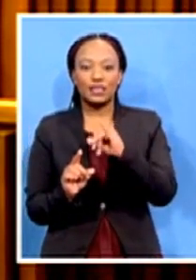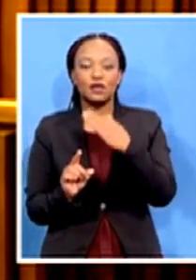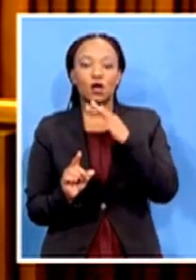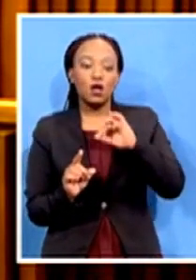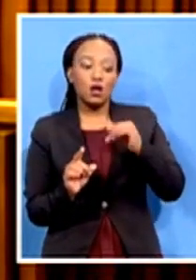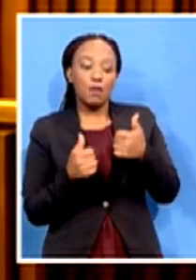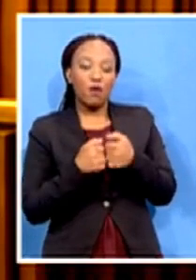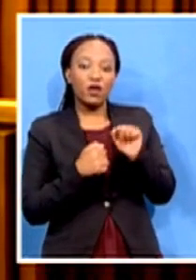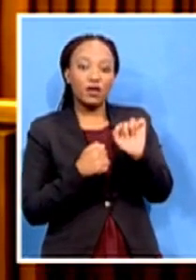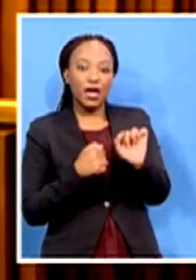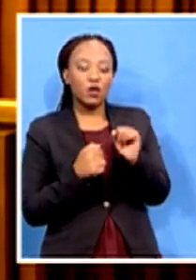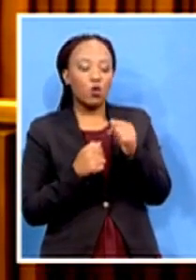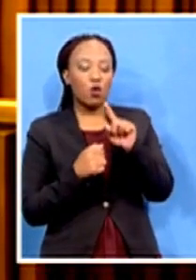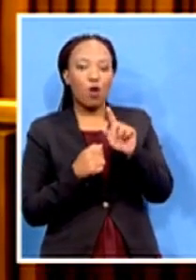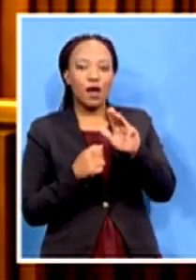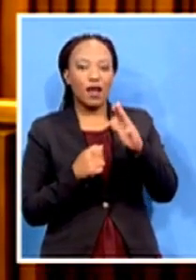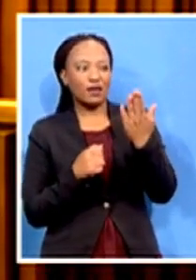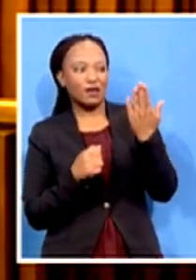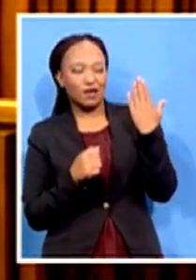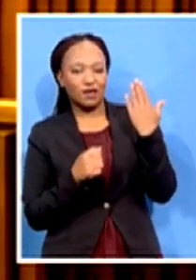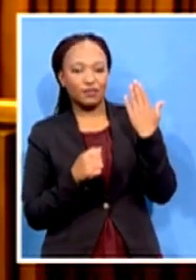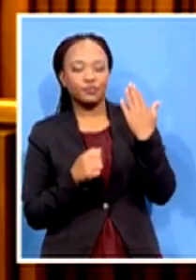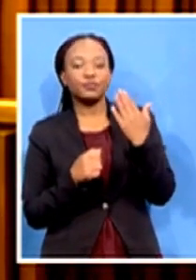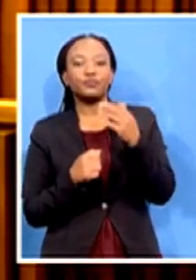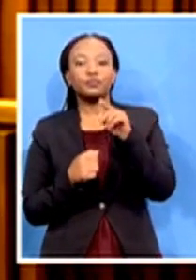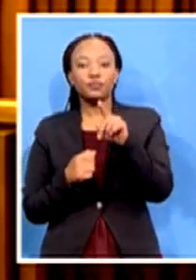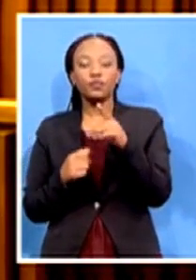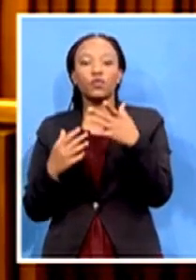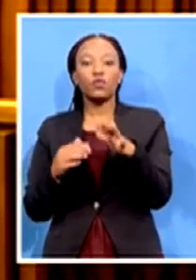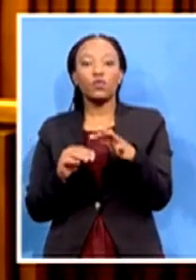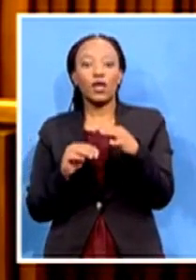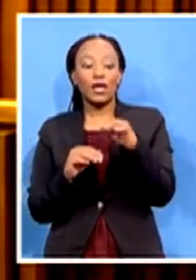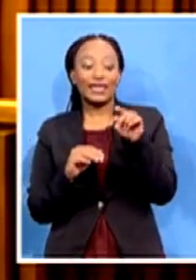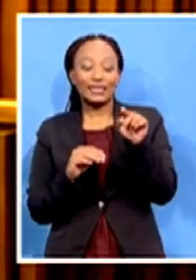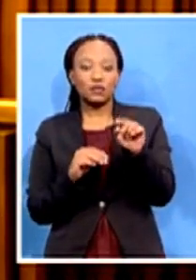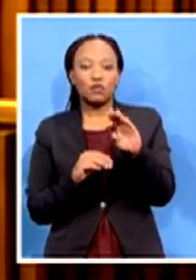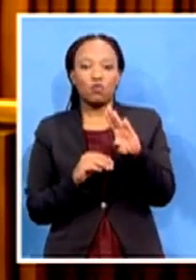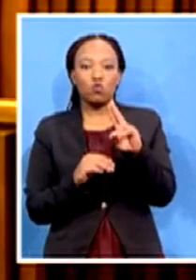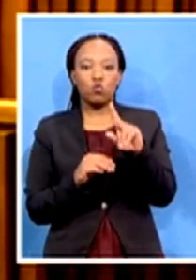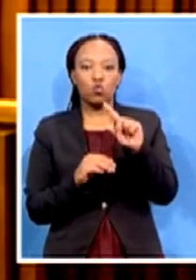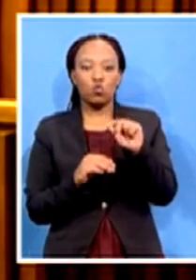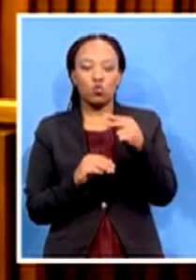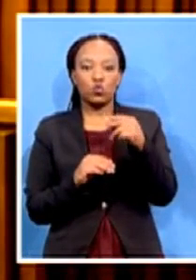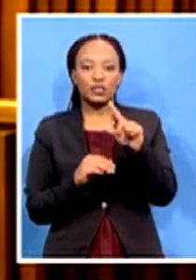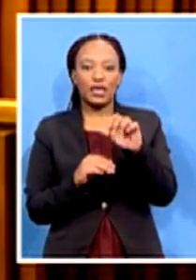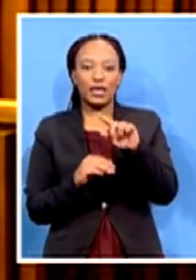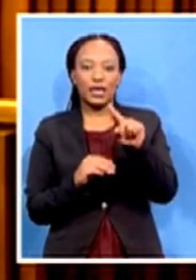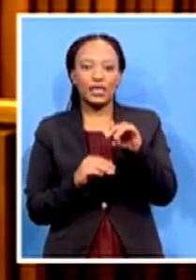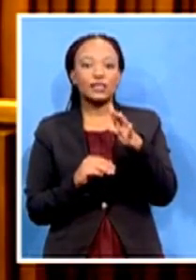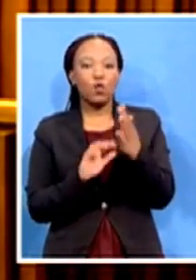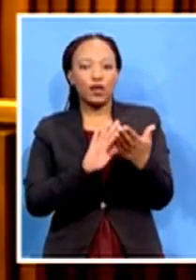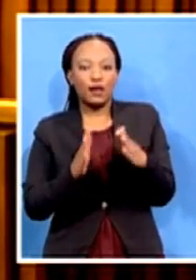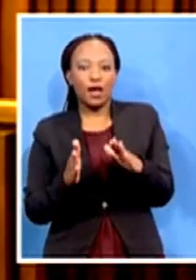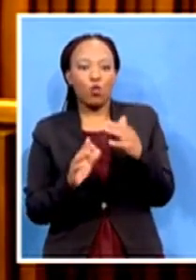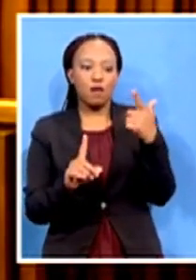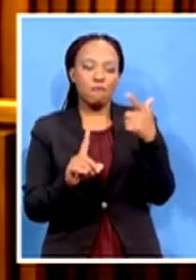1998, I beg your pardon. Buthelezi died from an illness while Ramogibe was gunned down in 1999. So yesterday, the presiding